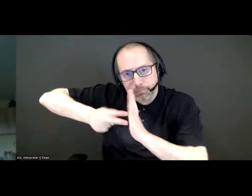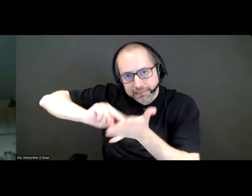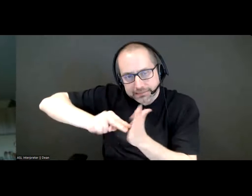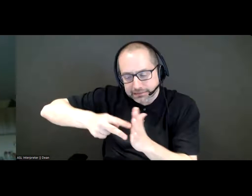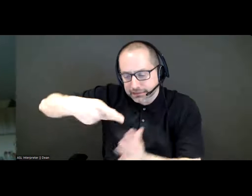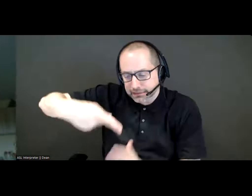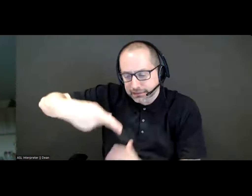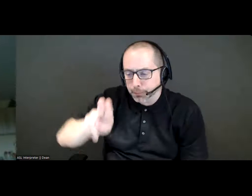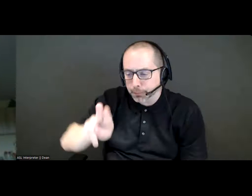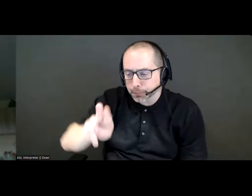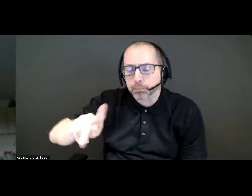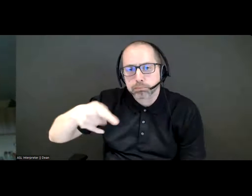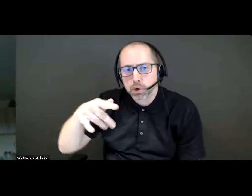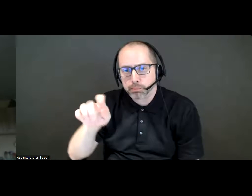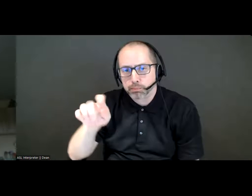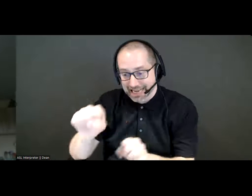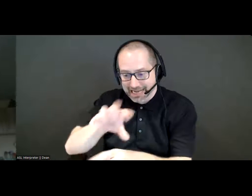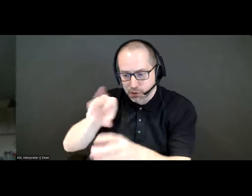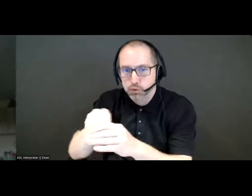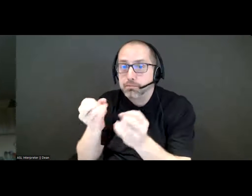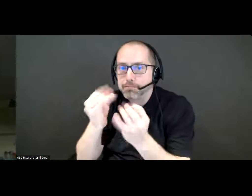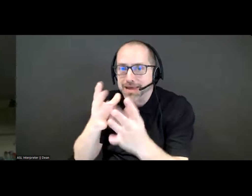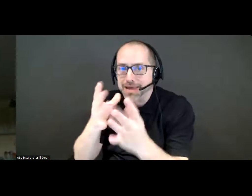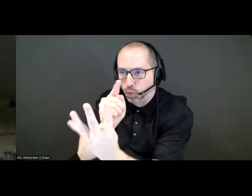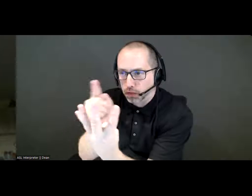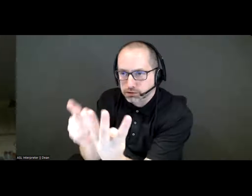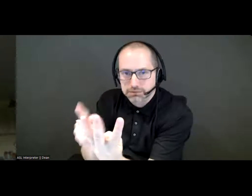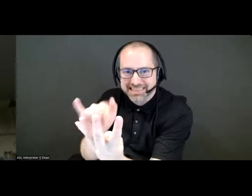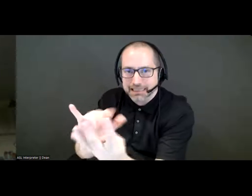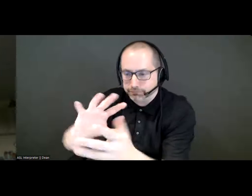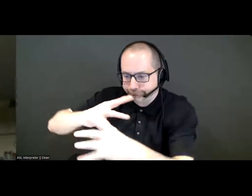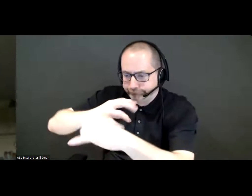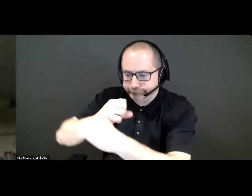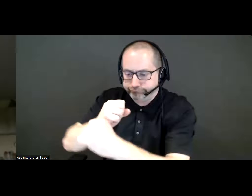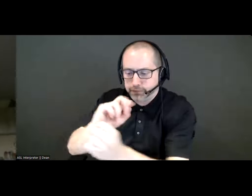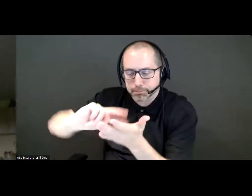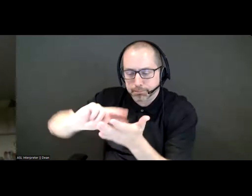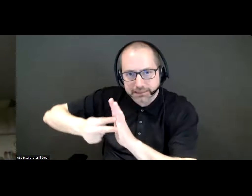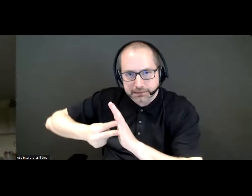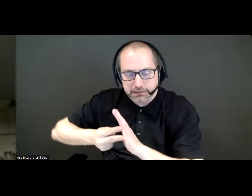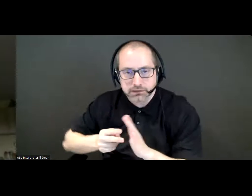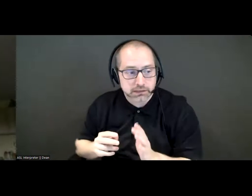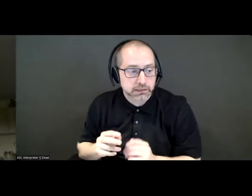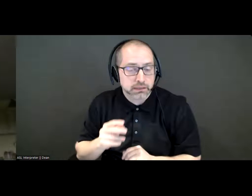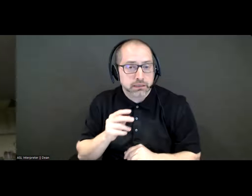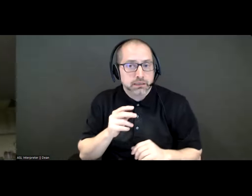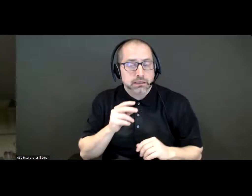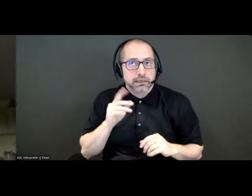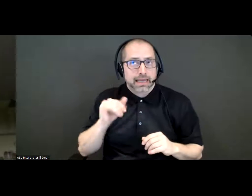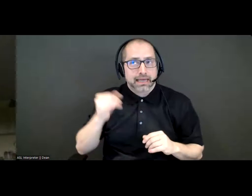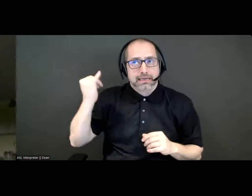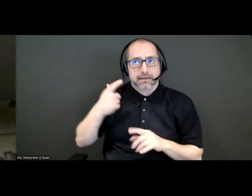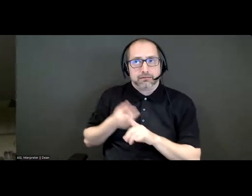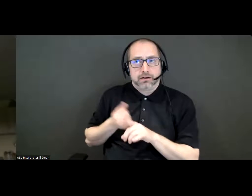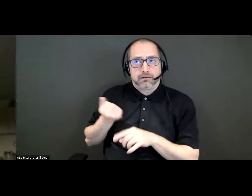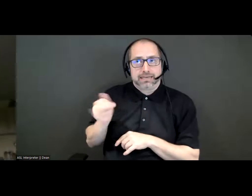For instance, when I think I met Stephen Covey's ideas in the 80s, and I formed a